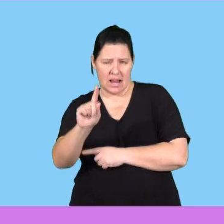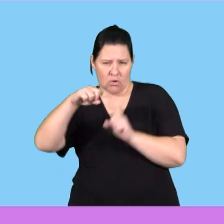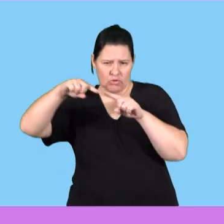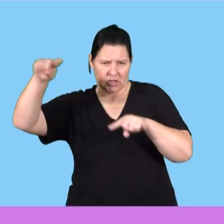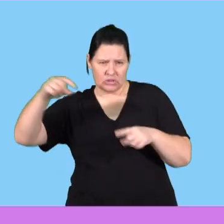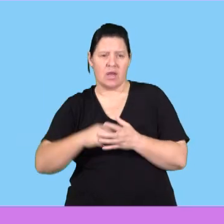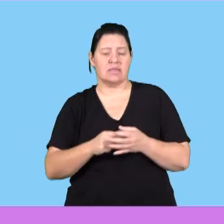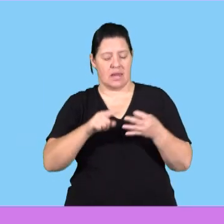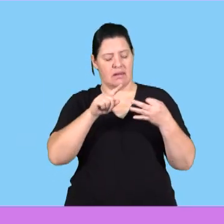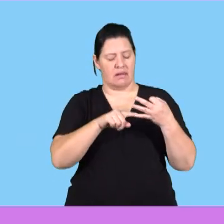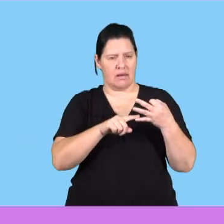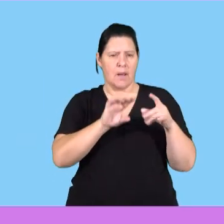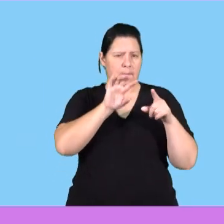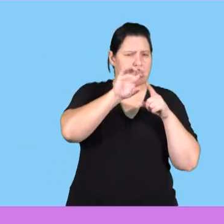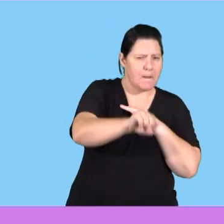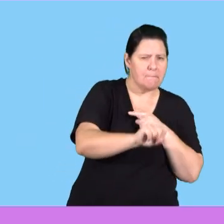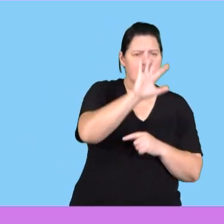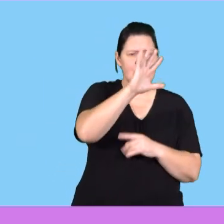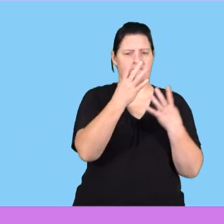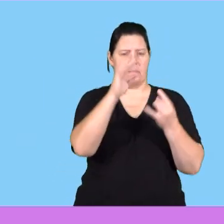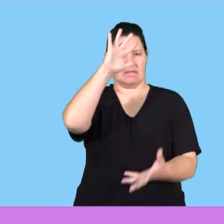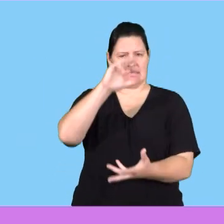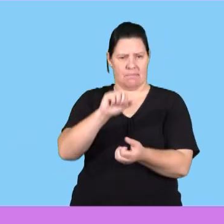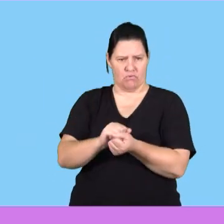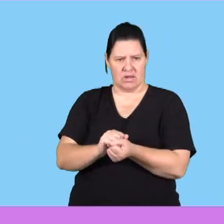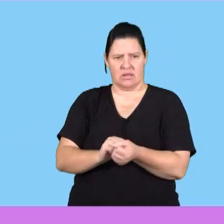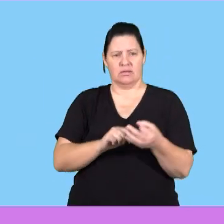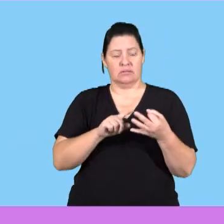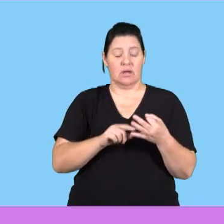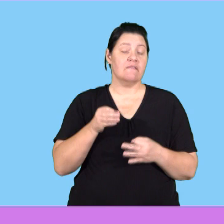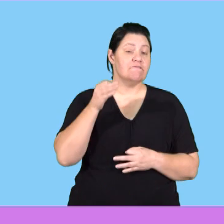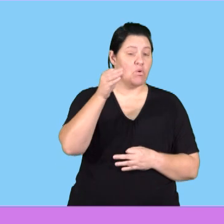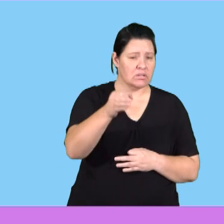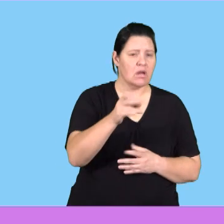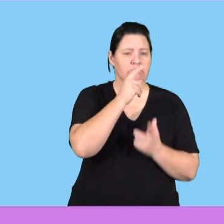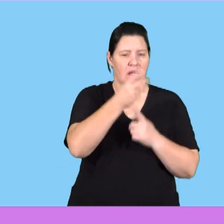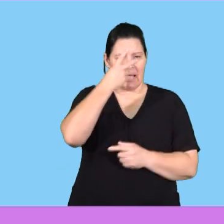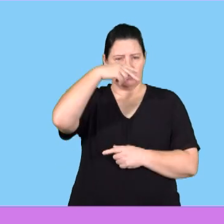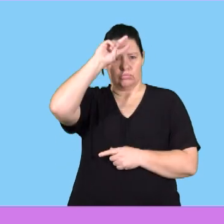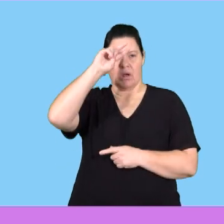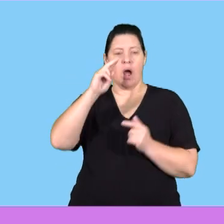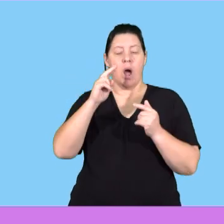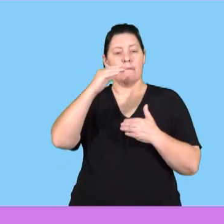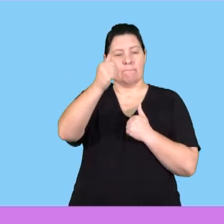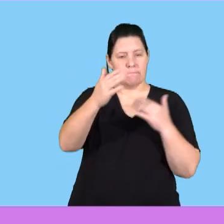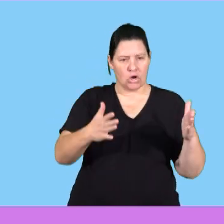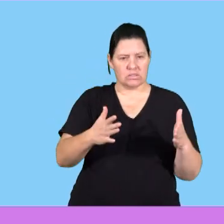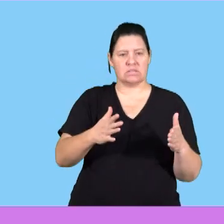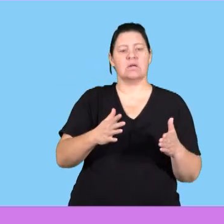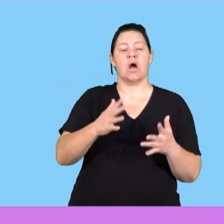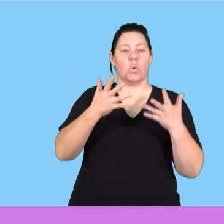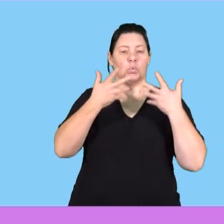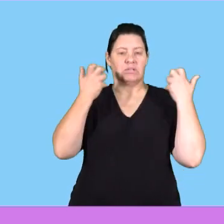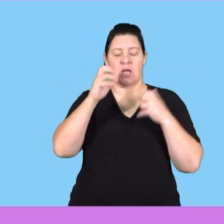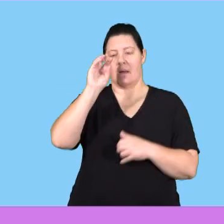at the 5-number summary. All right, and then moving forward, we'll look at interpreting box and